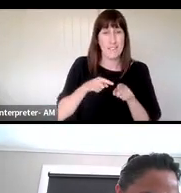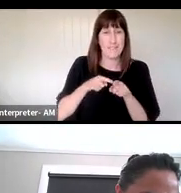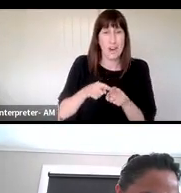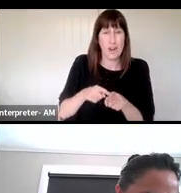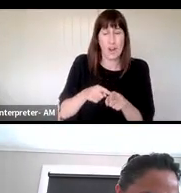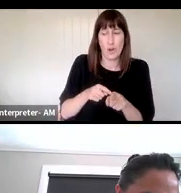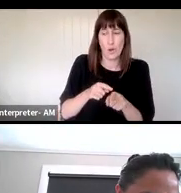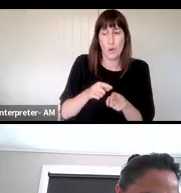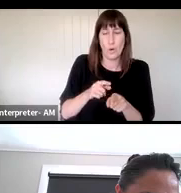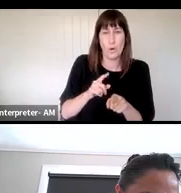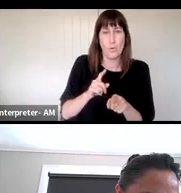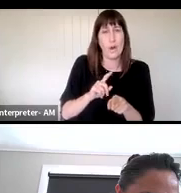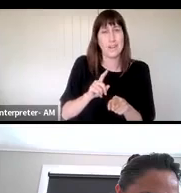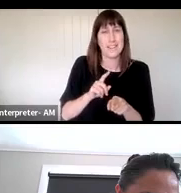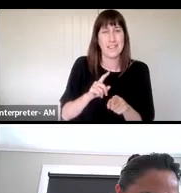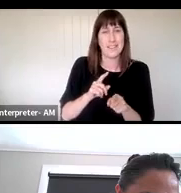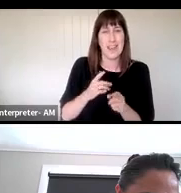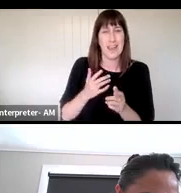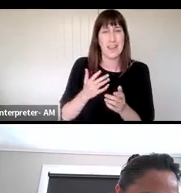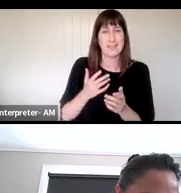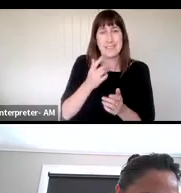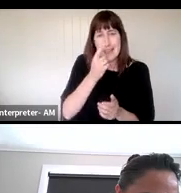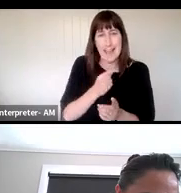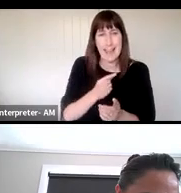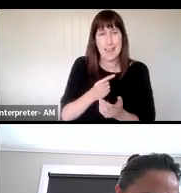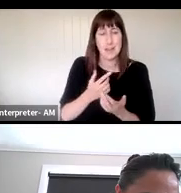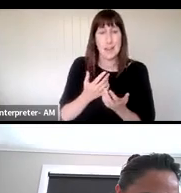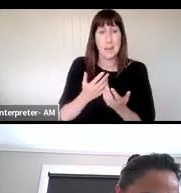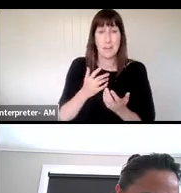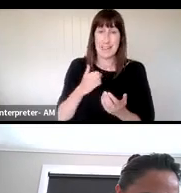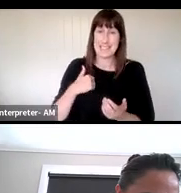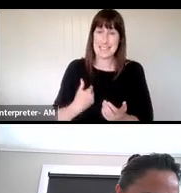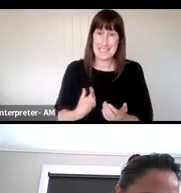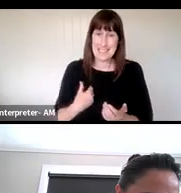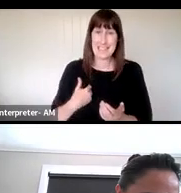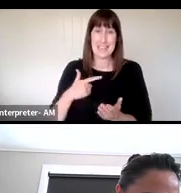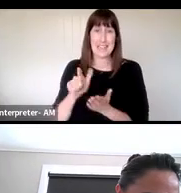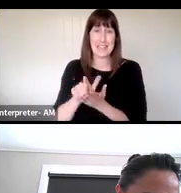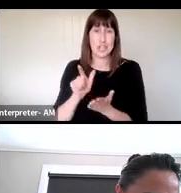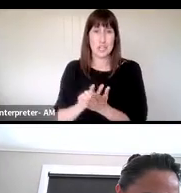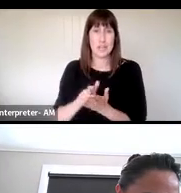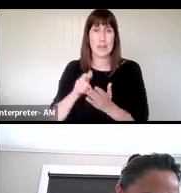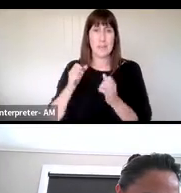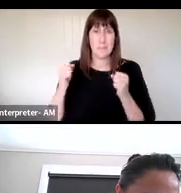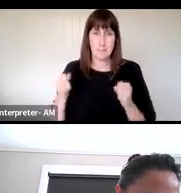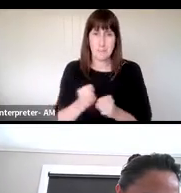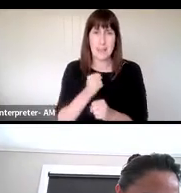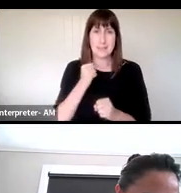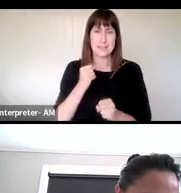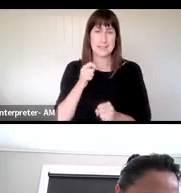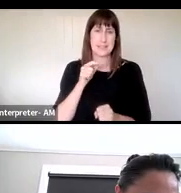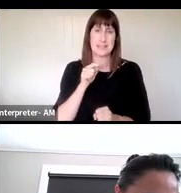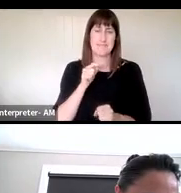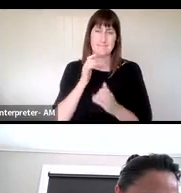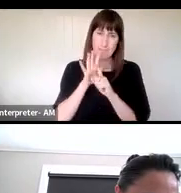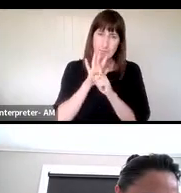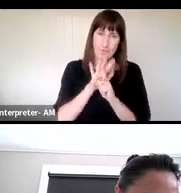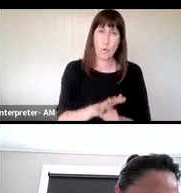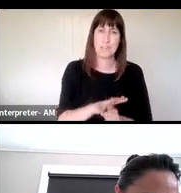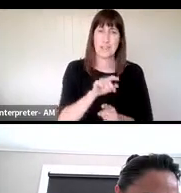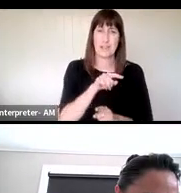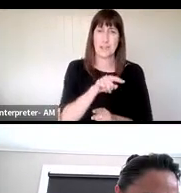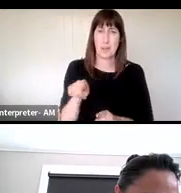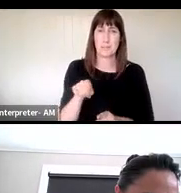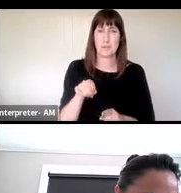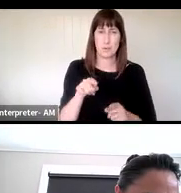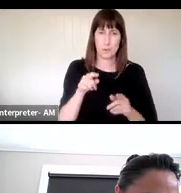we need the backing of actual legislation that's enforceable to get people to meet them. And I think, and